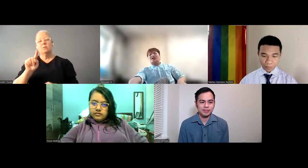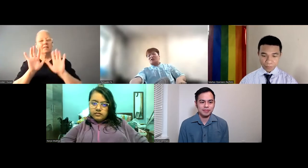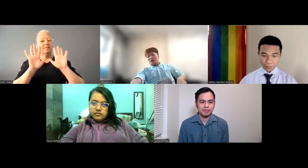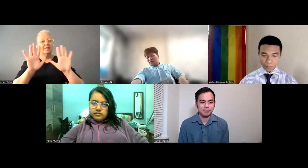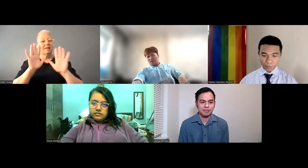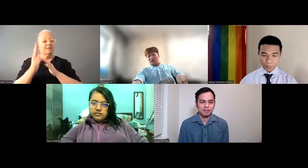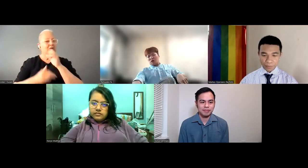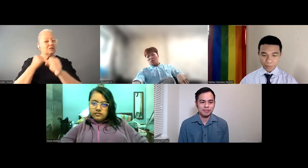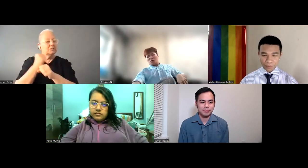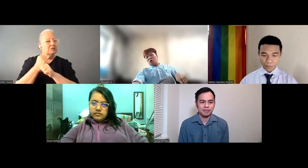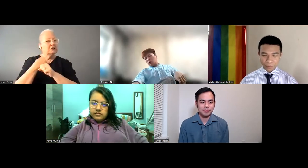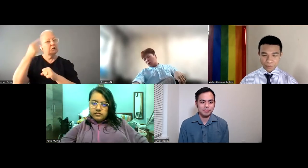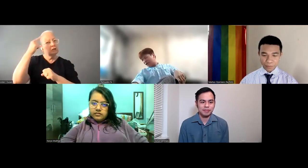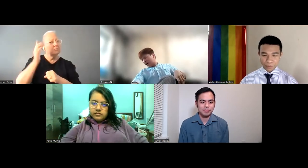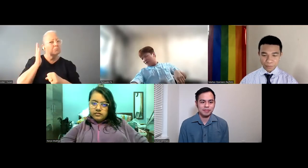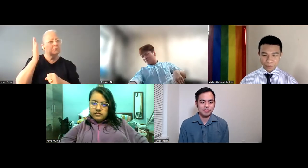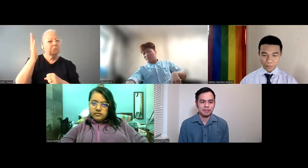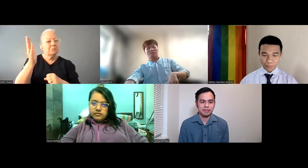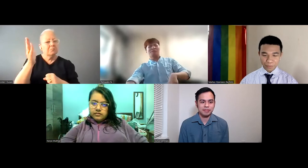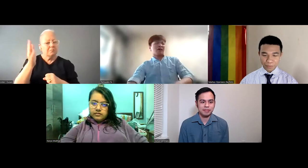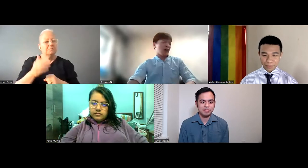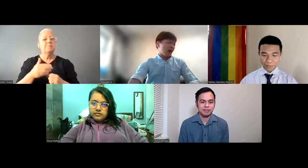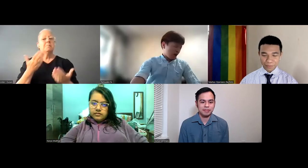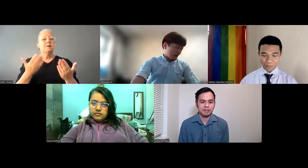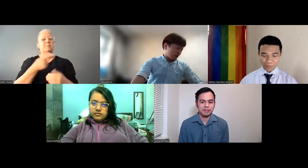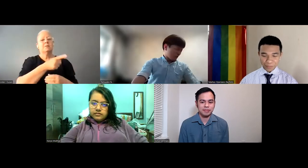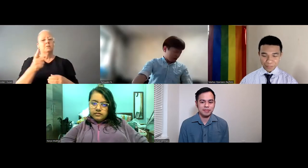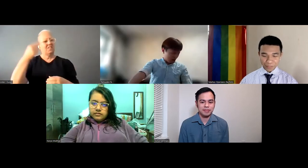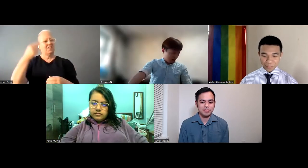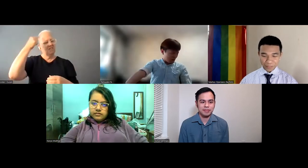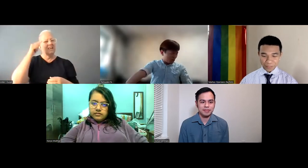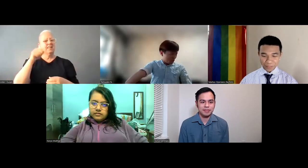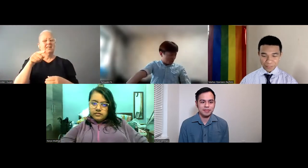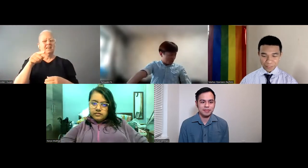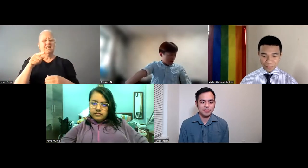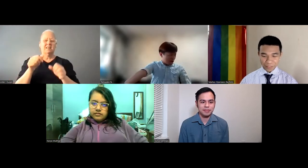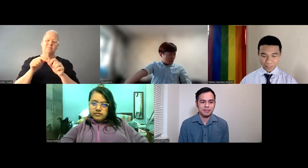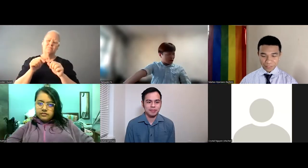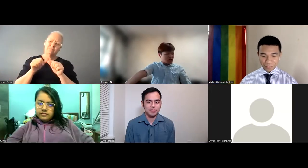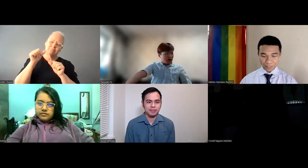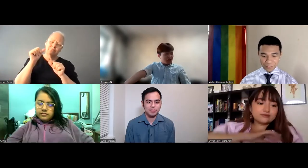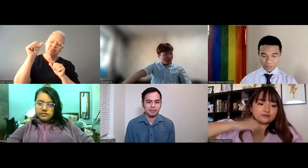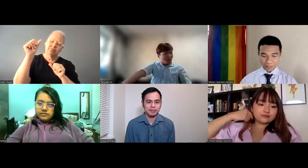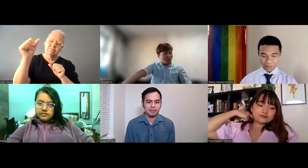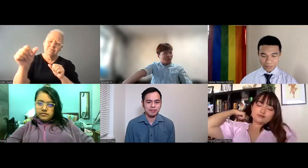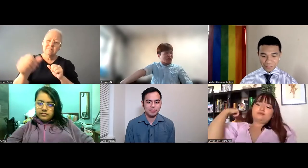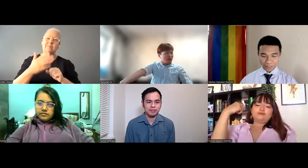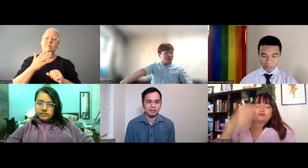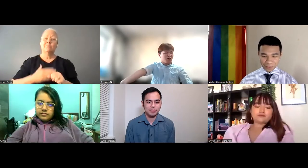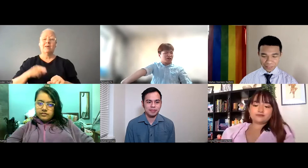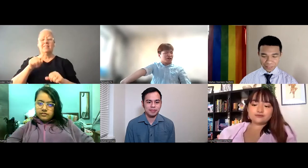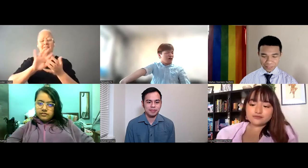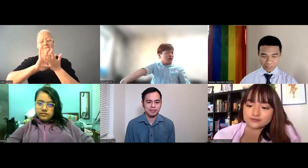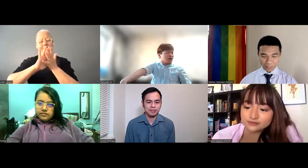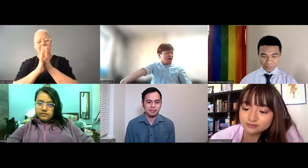even though it seems like it's a long time, for the actual execution of the change or implementation,